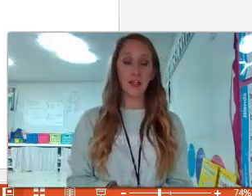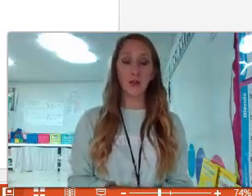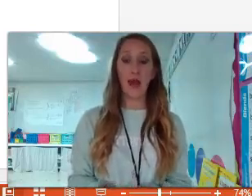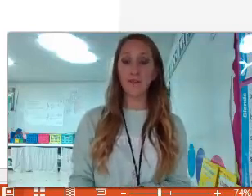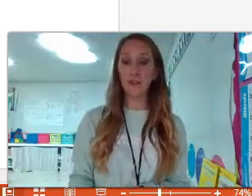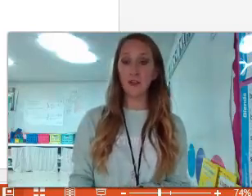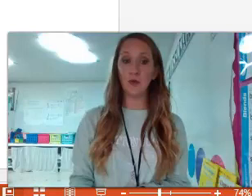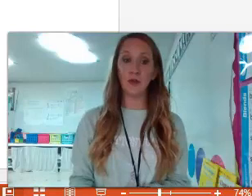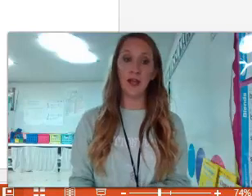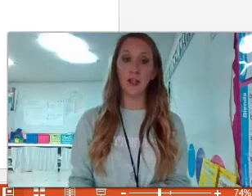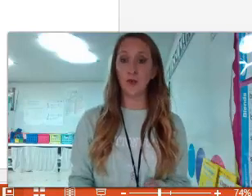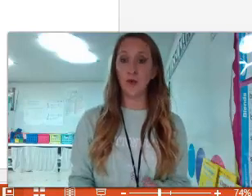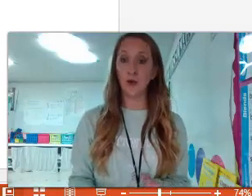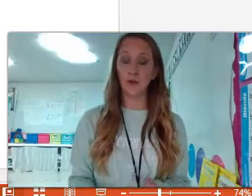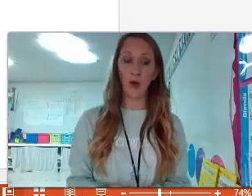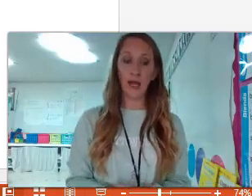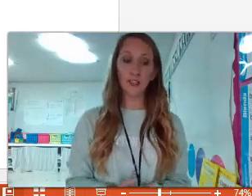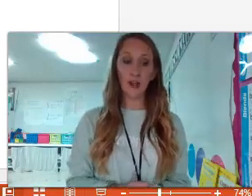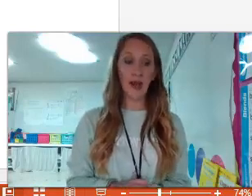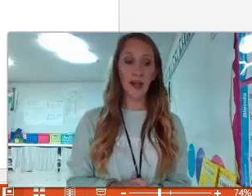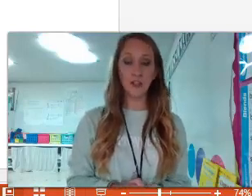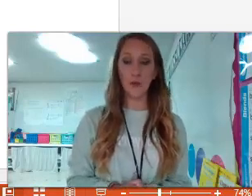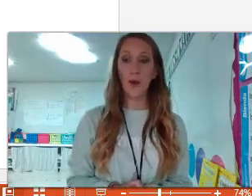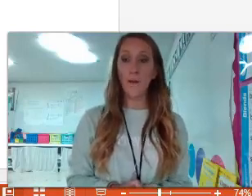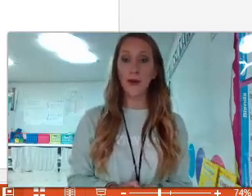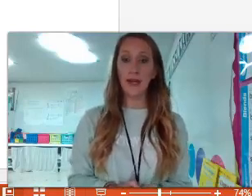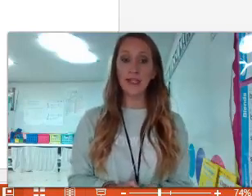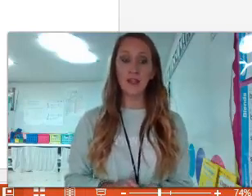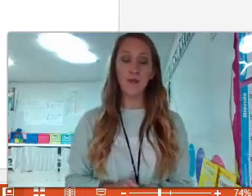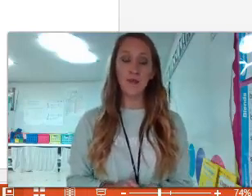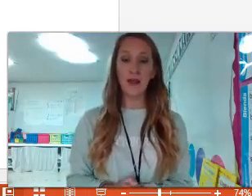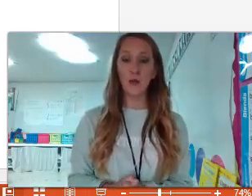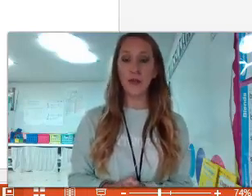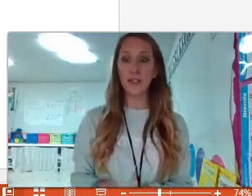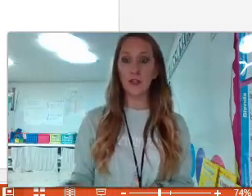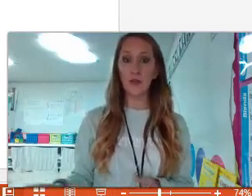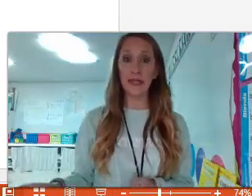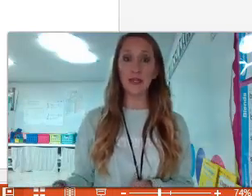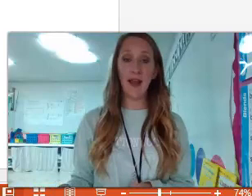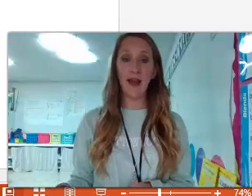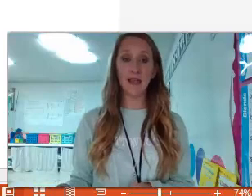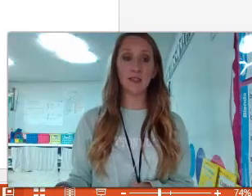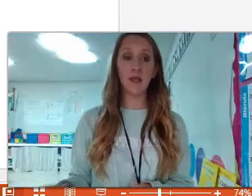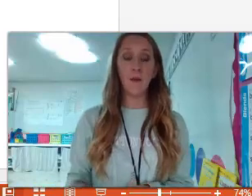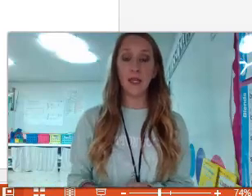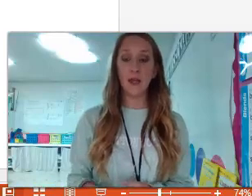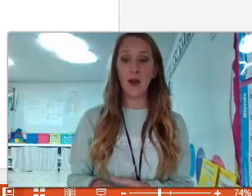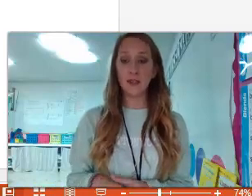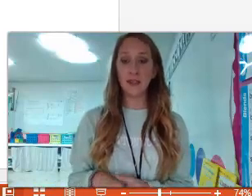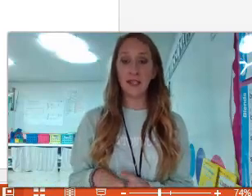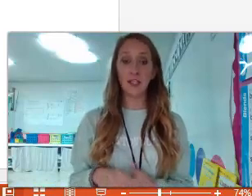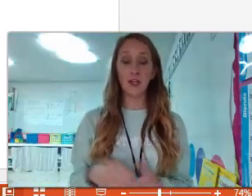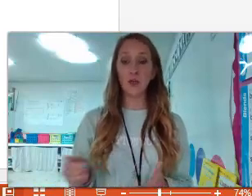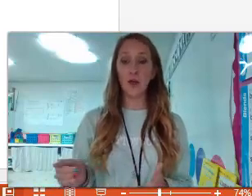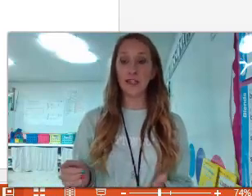something that you have to do or that you are required to know how to do, but it's something that we do in class